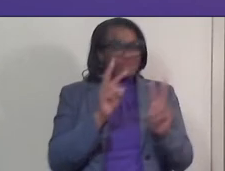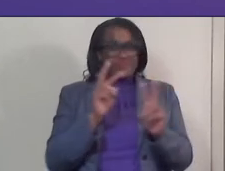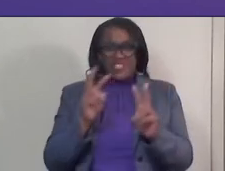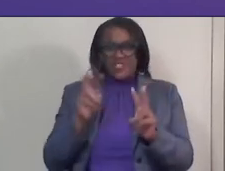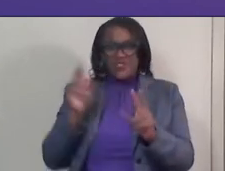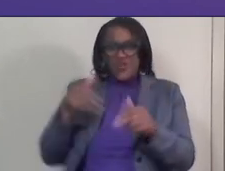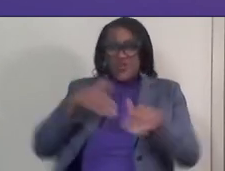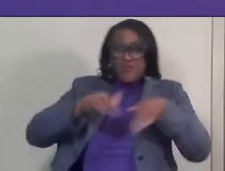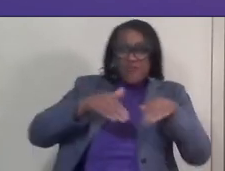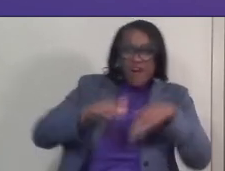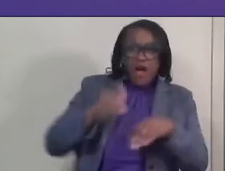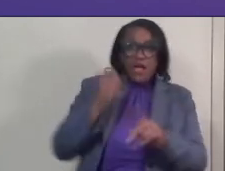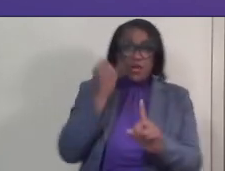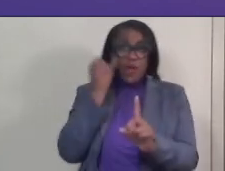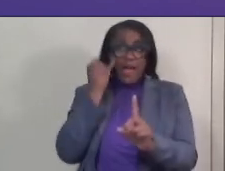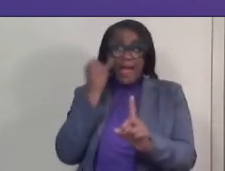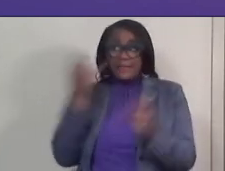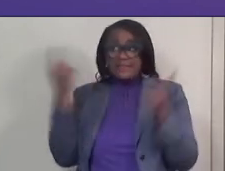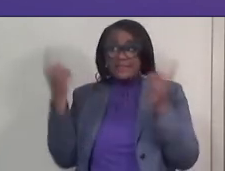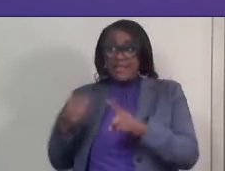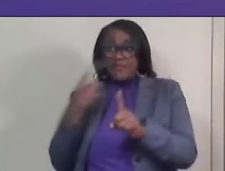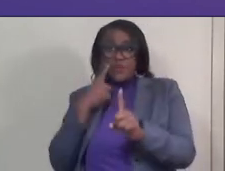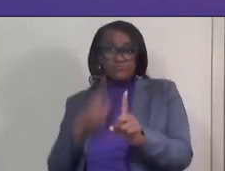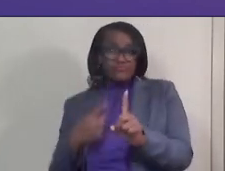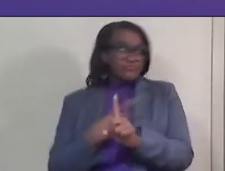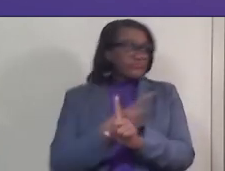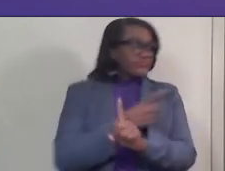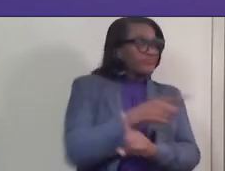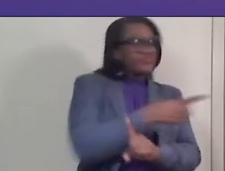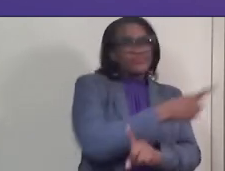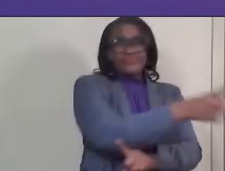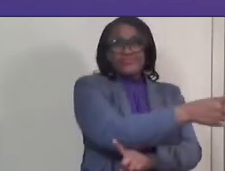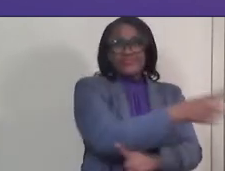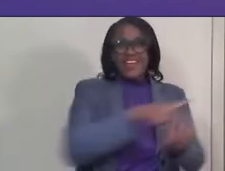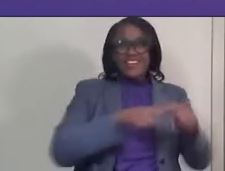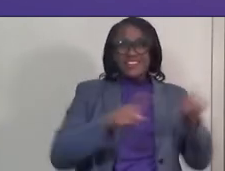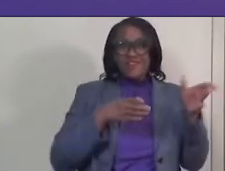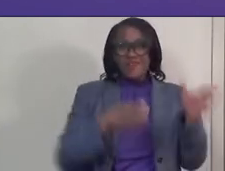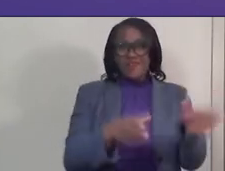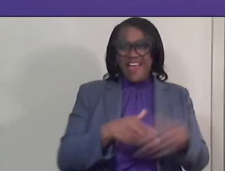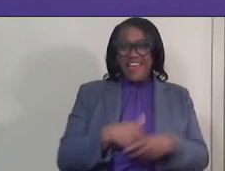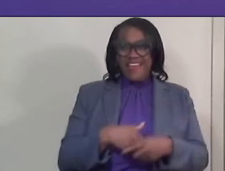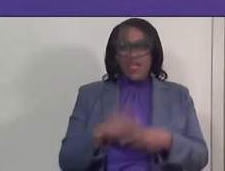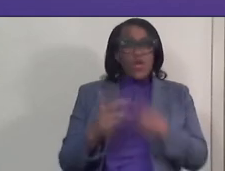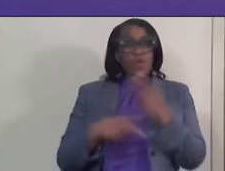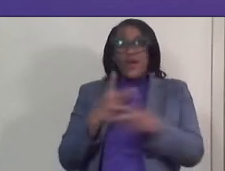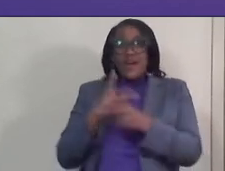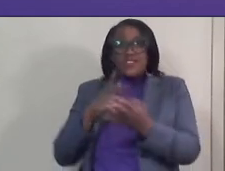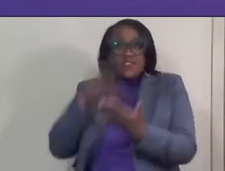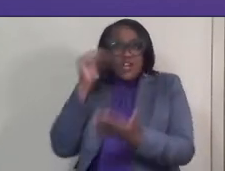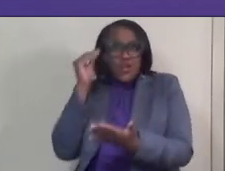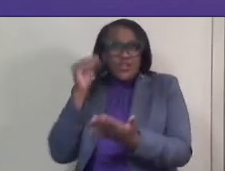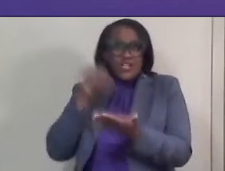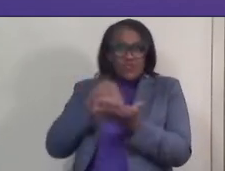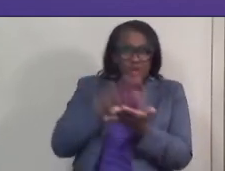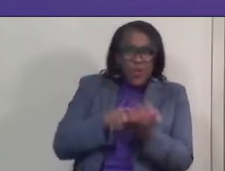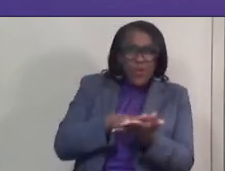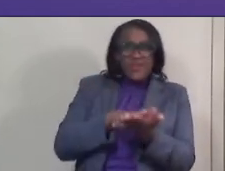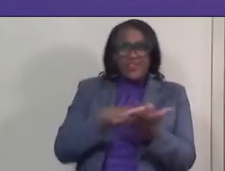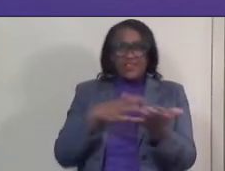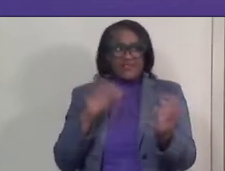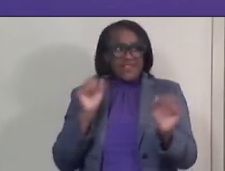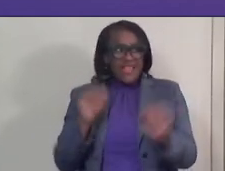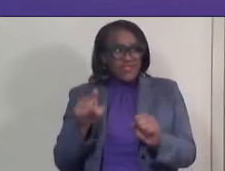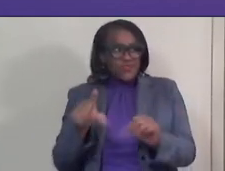take. And then what happens if you walk that route a different way? What kinds of learning and recording and documenting can you do in that